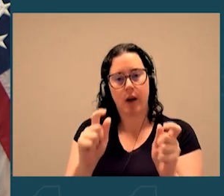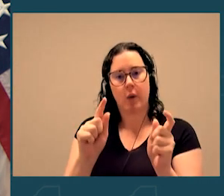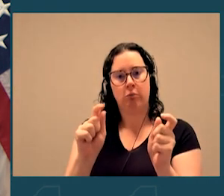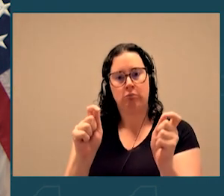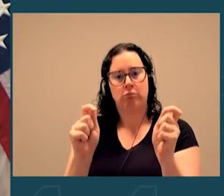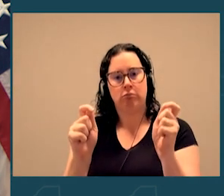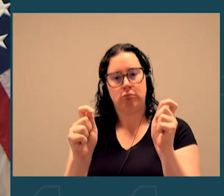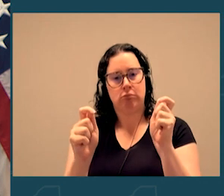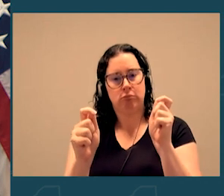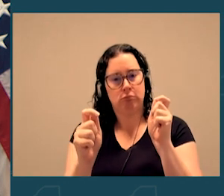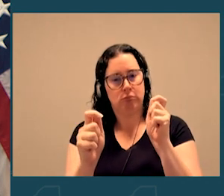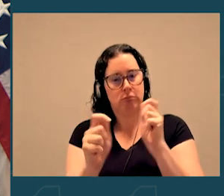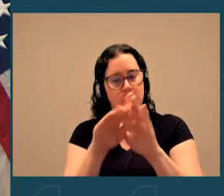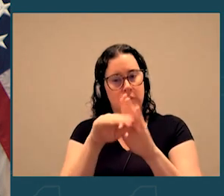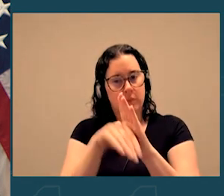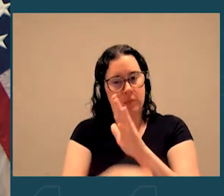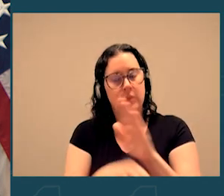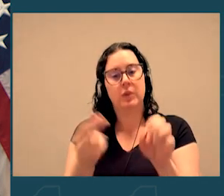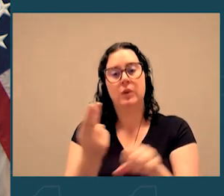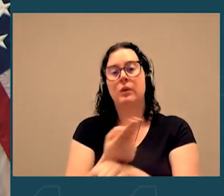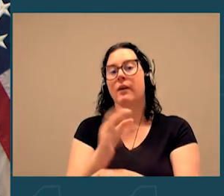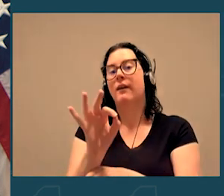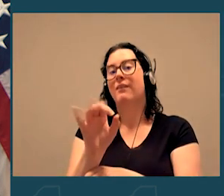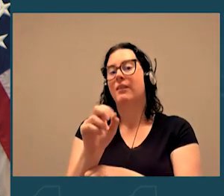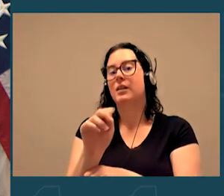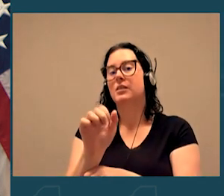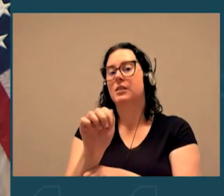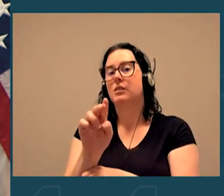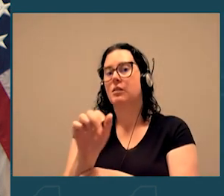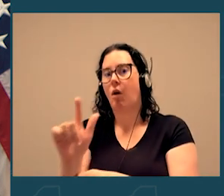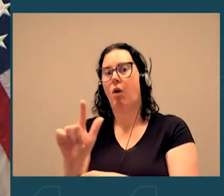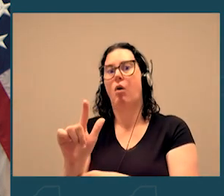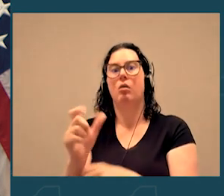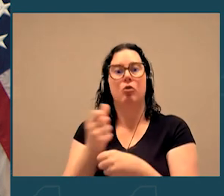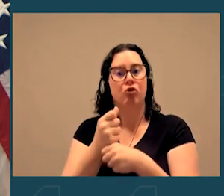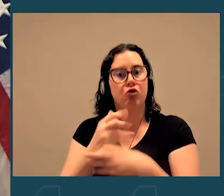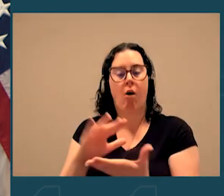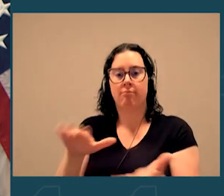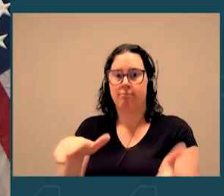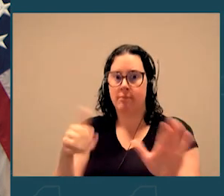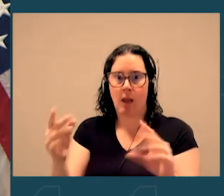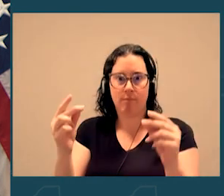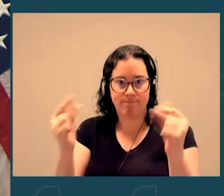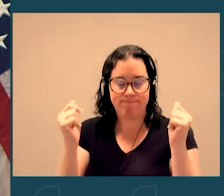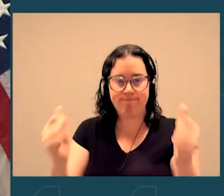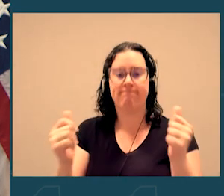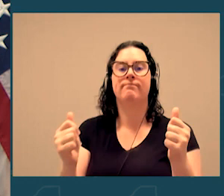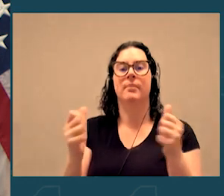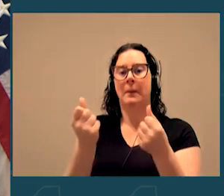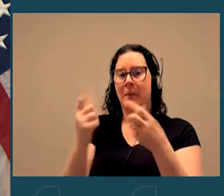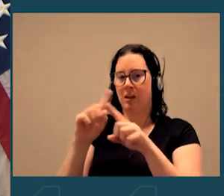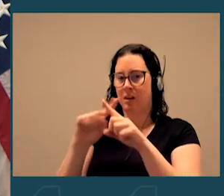the use of fentanyl, which is so deadly, and other derivatives from that. You know, so many families including my